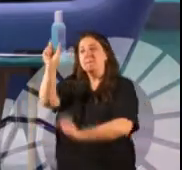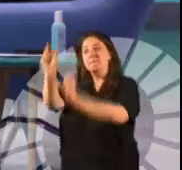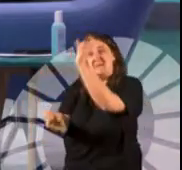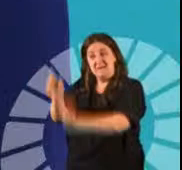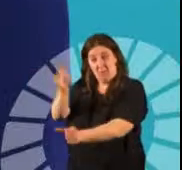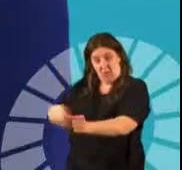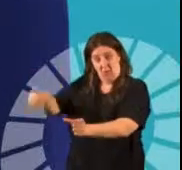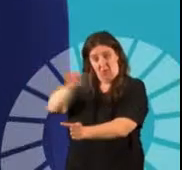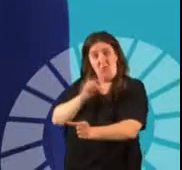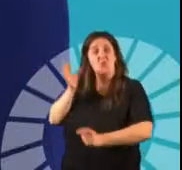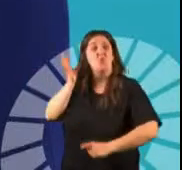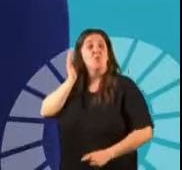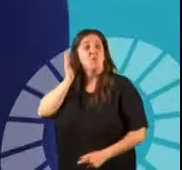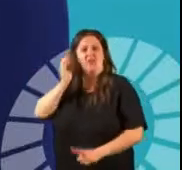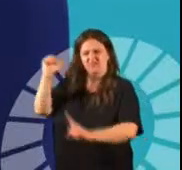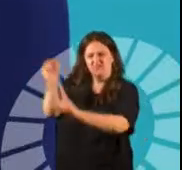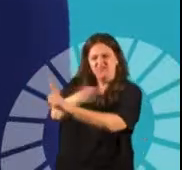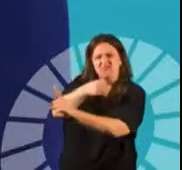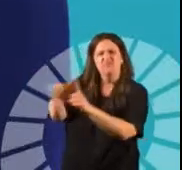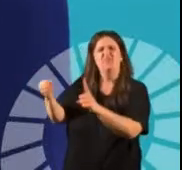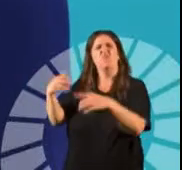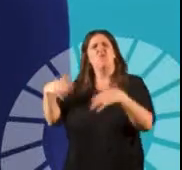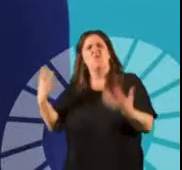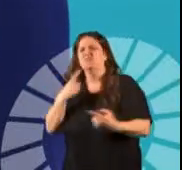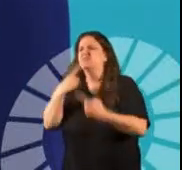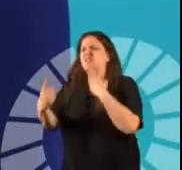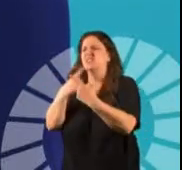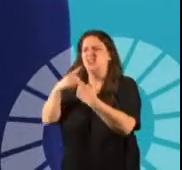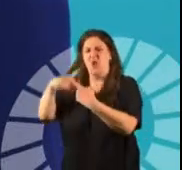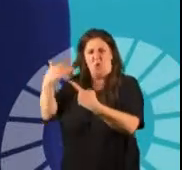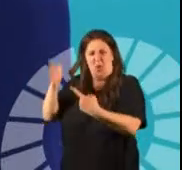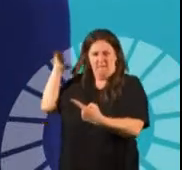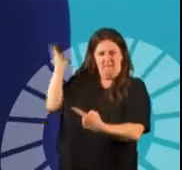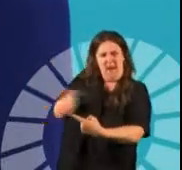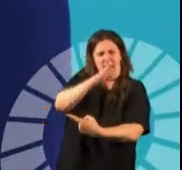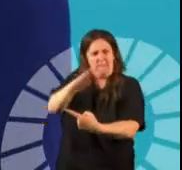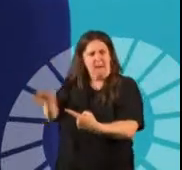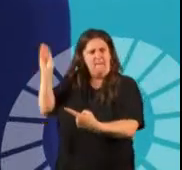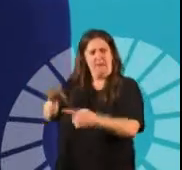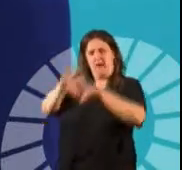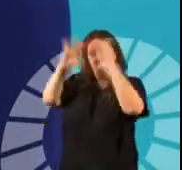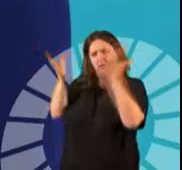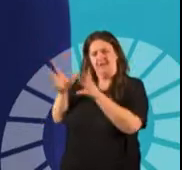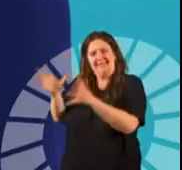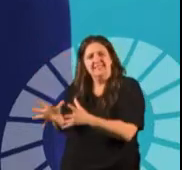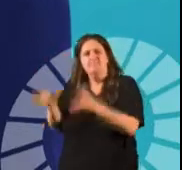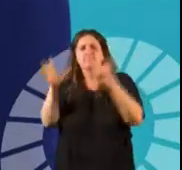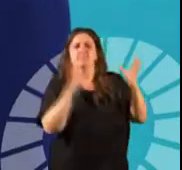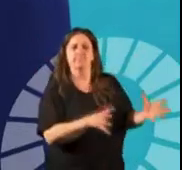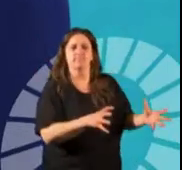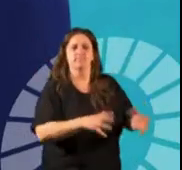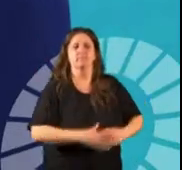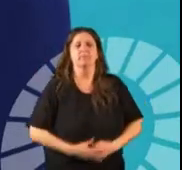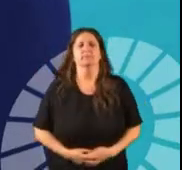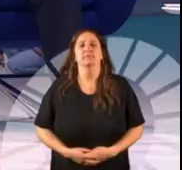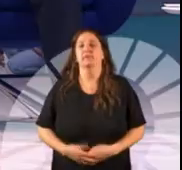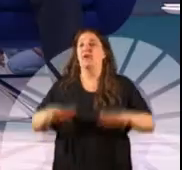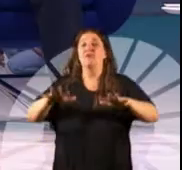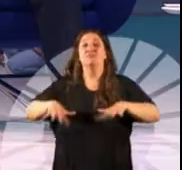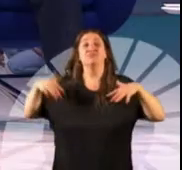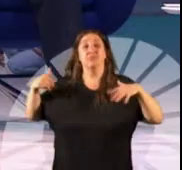and that has got to be the key of all of our policies and our objectives. And the final point I wanted to make,